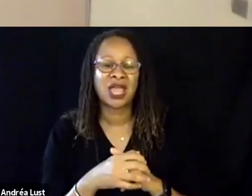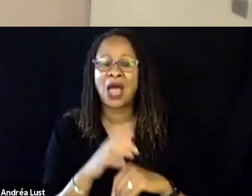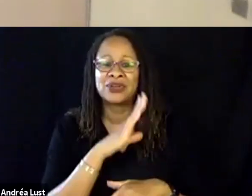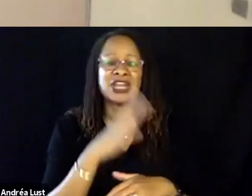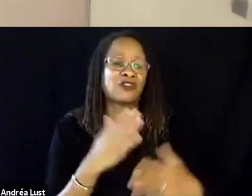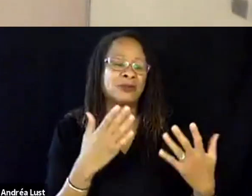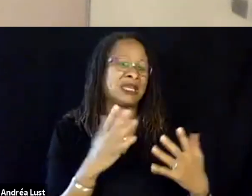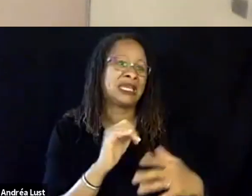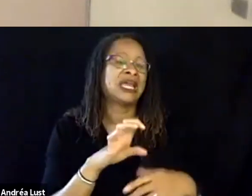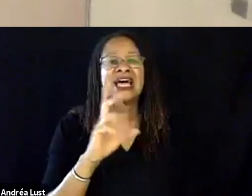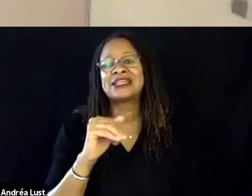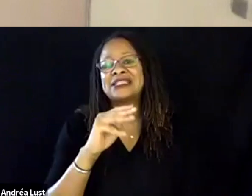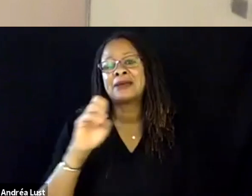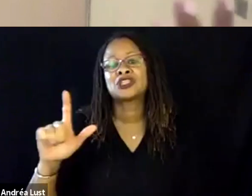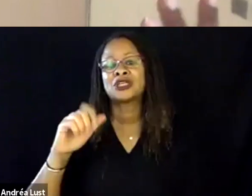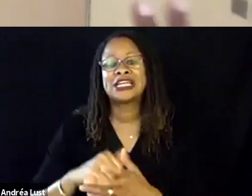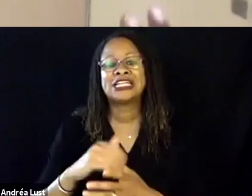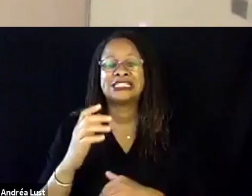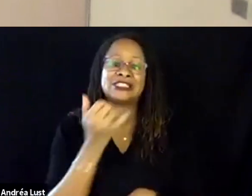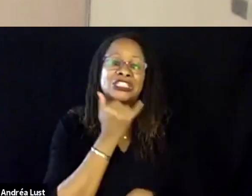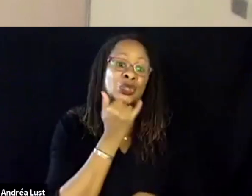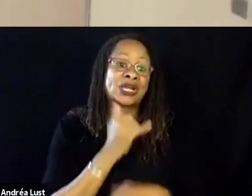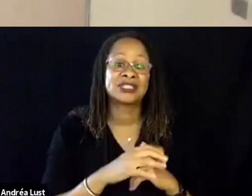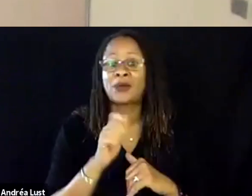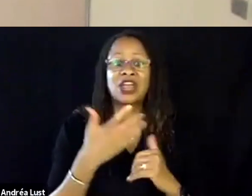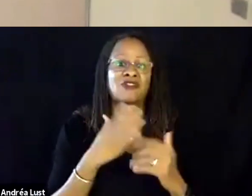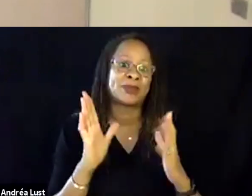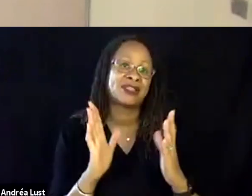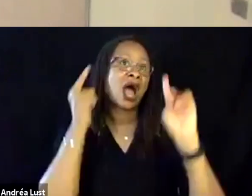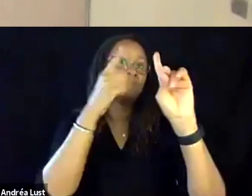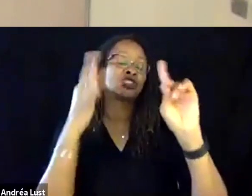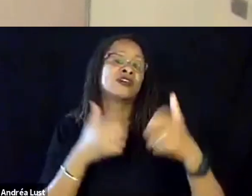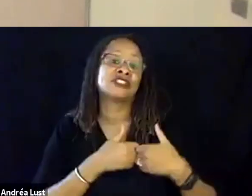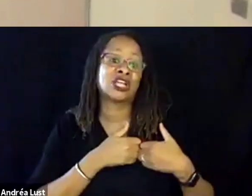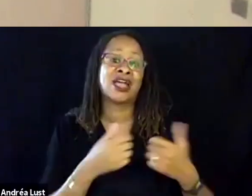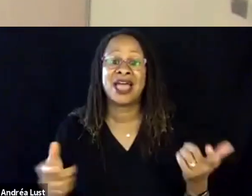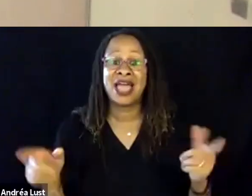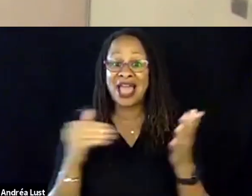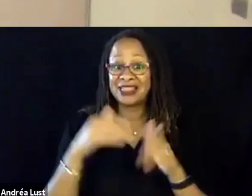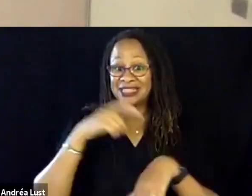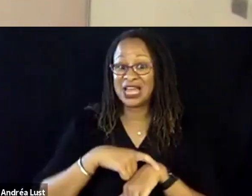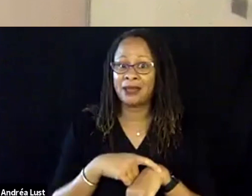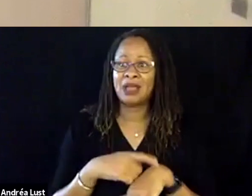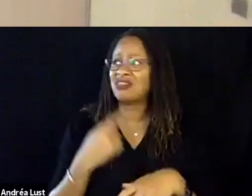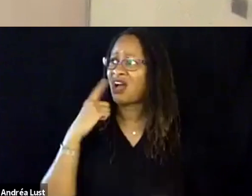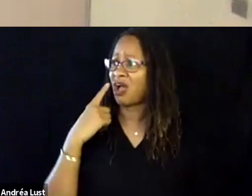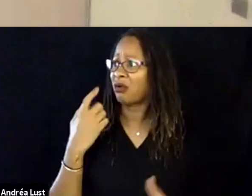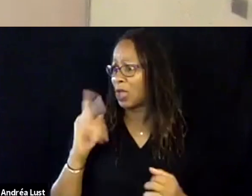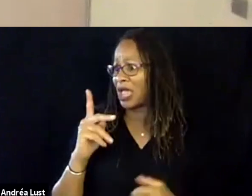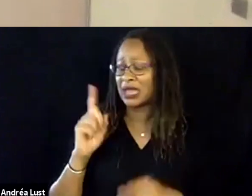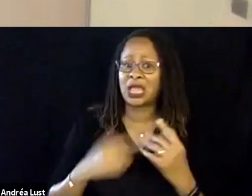I would never be the person of the object of desire. And at the time, as an actress, I thought, wow, I can't wait to do those roles. She thought